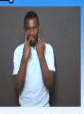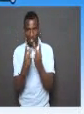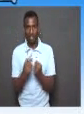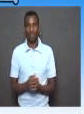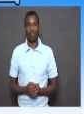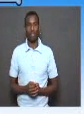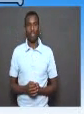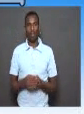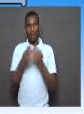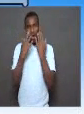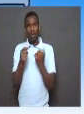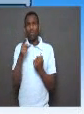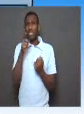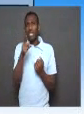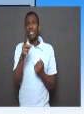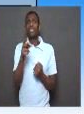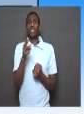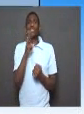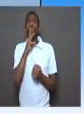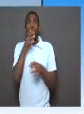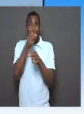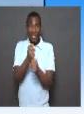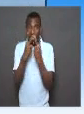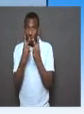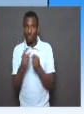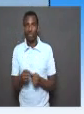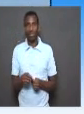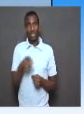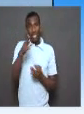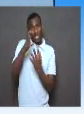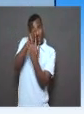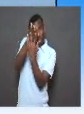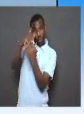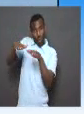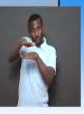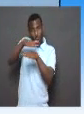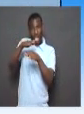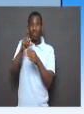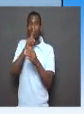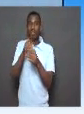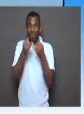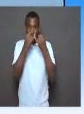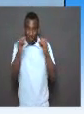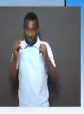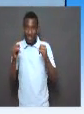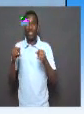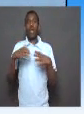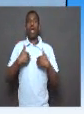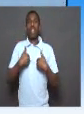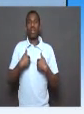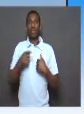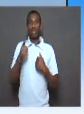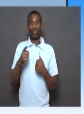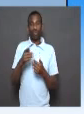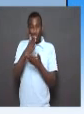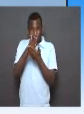Consider this vial of water. In the middle of the vial, a divider separates